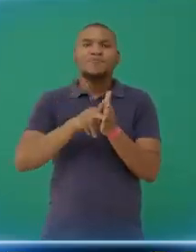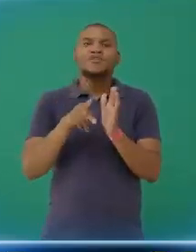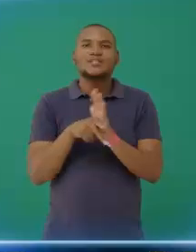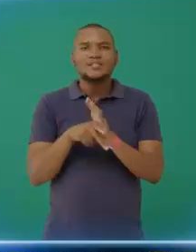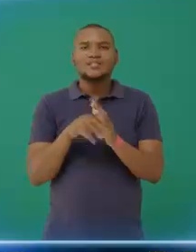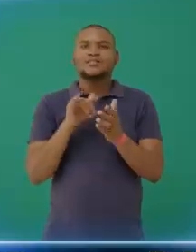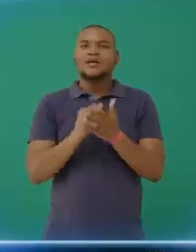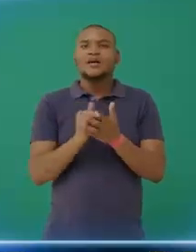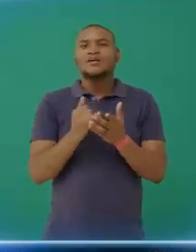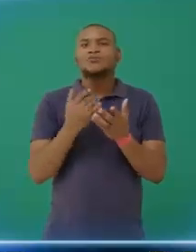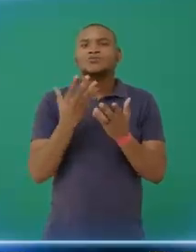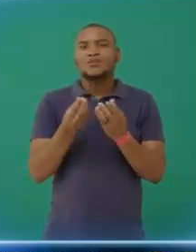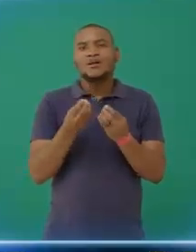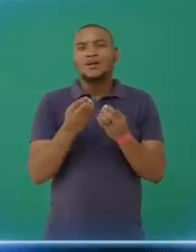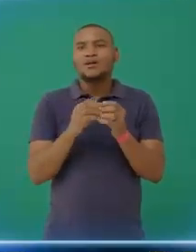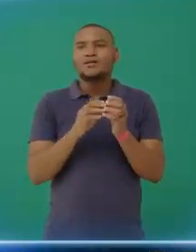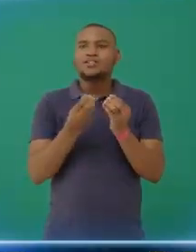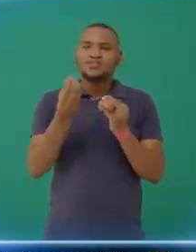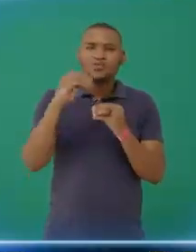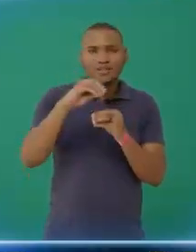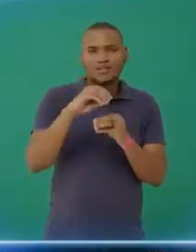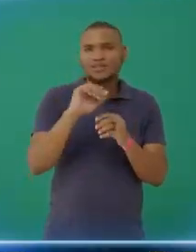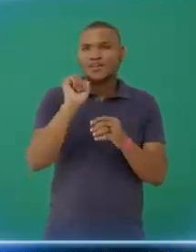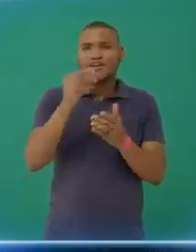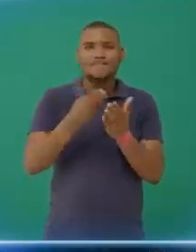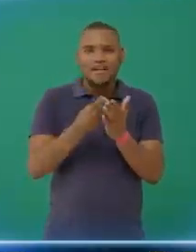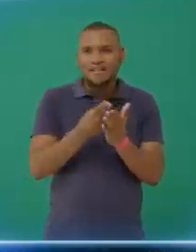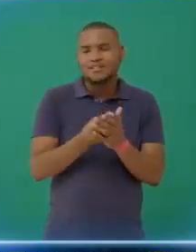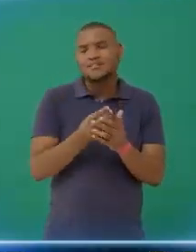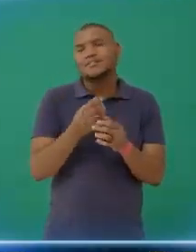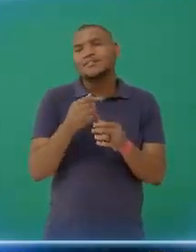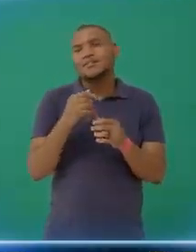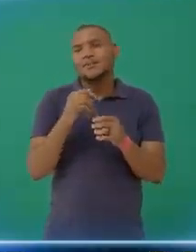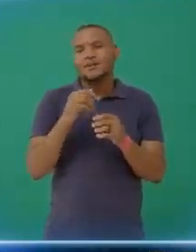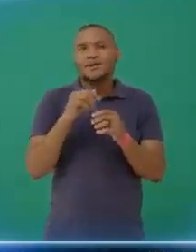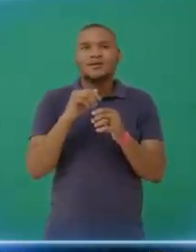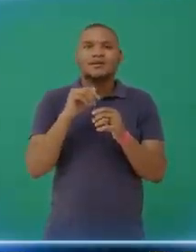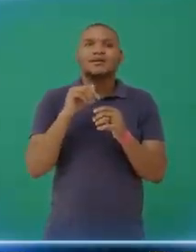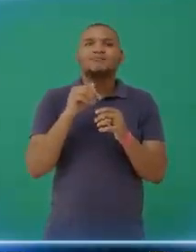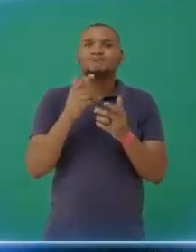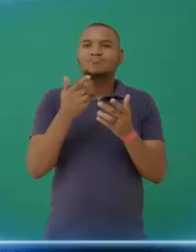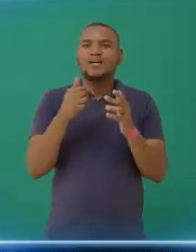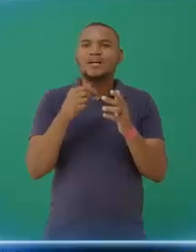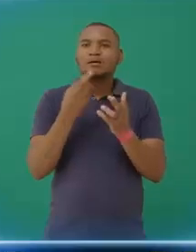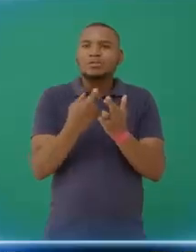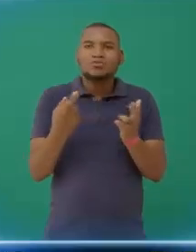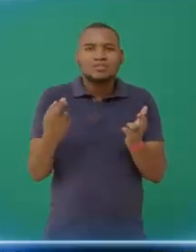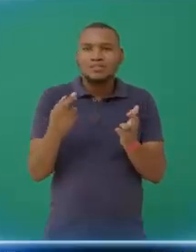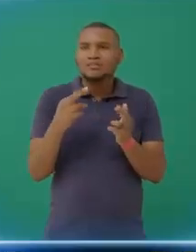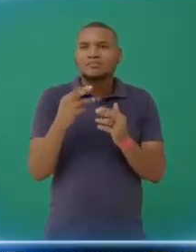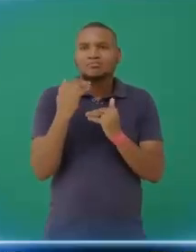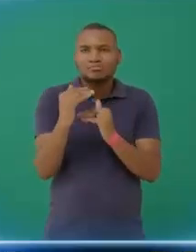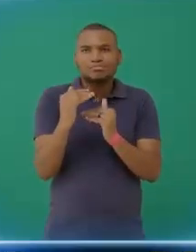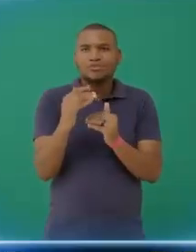towards increasing their independence, increasing their funding. They're perennially under-resourced. They have no access to